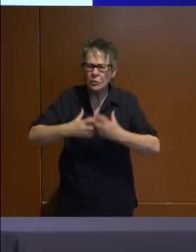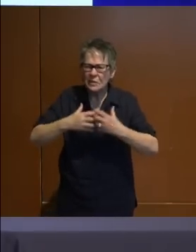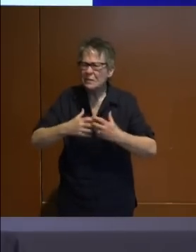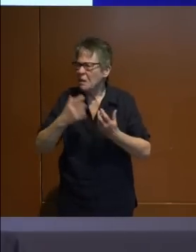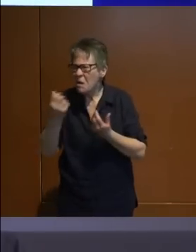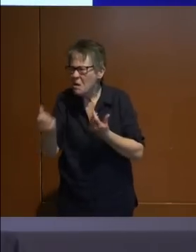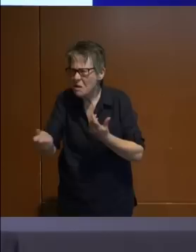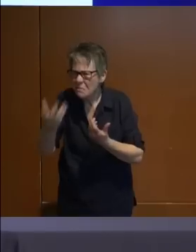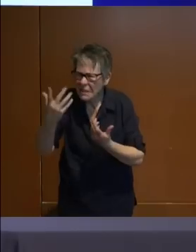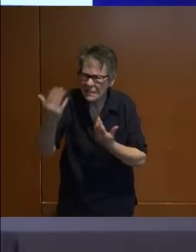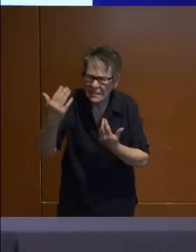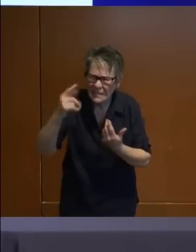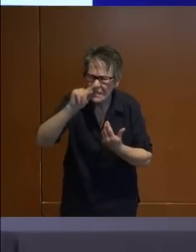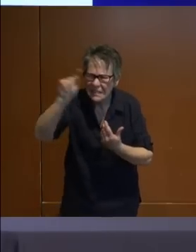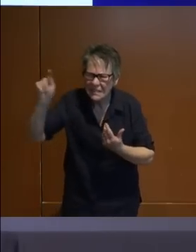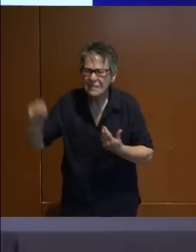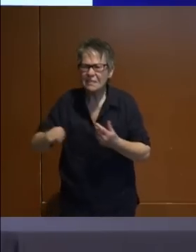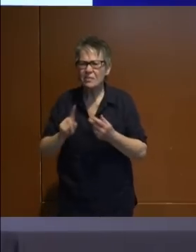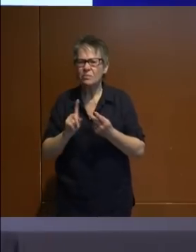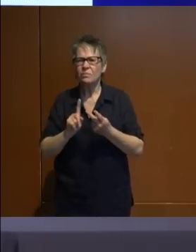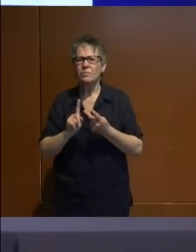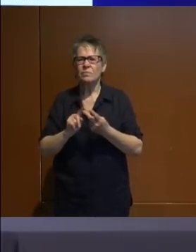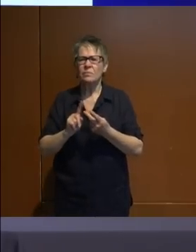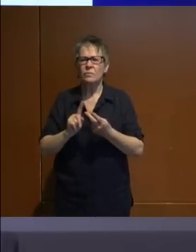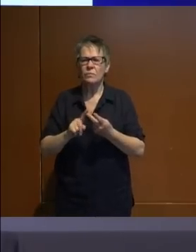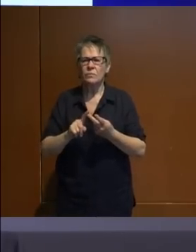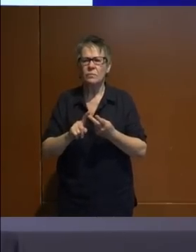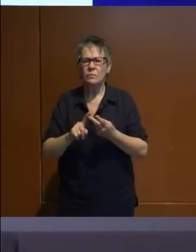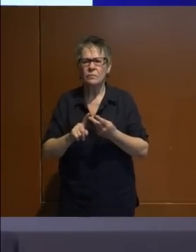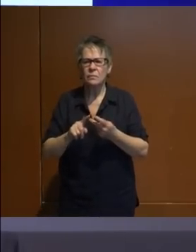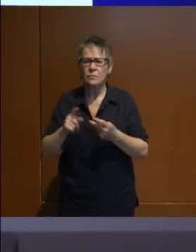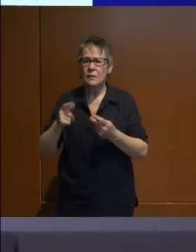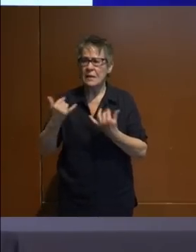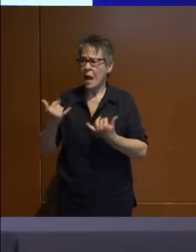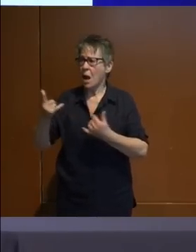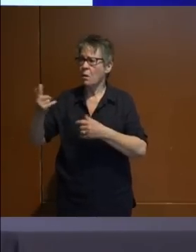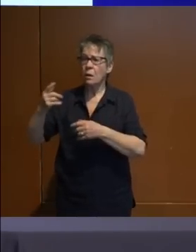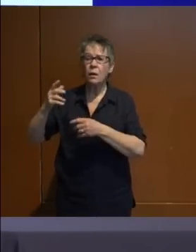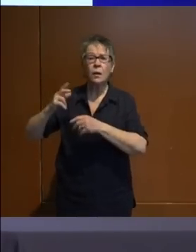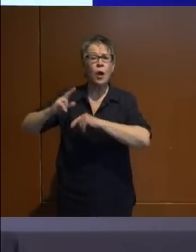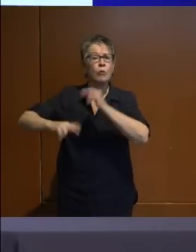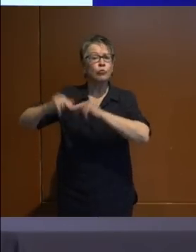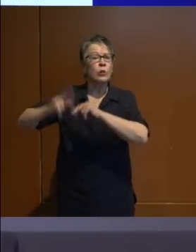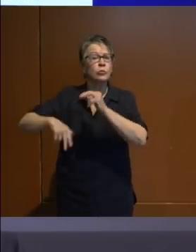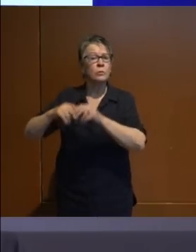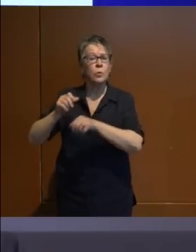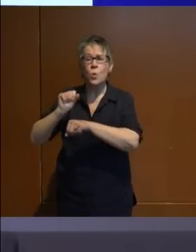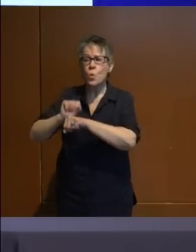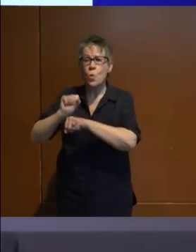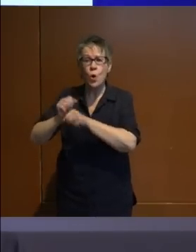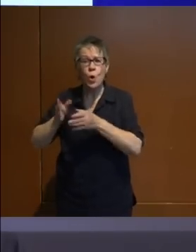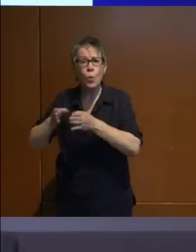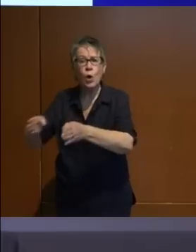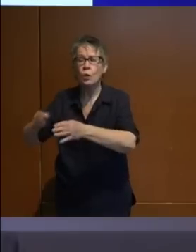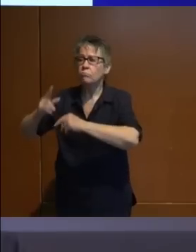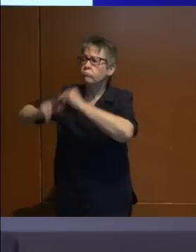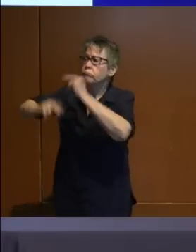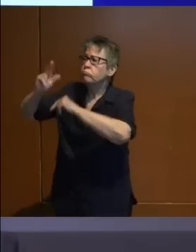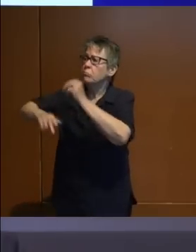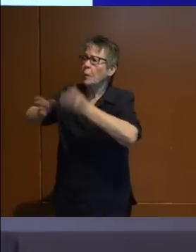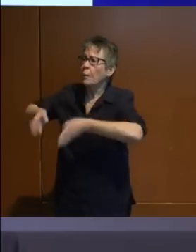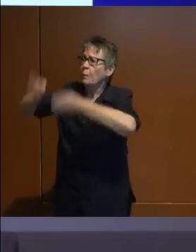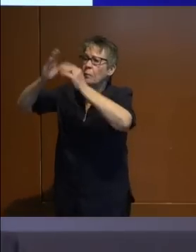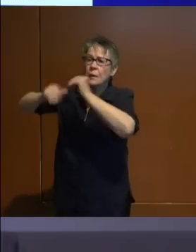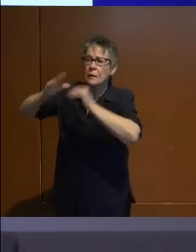using commonly one porta potty per 30, 40 guys. Is there any consideration to bringing that to a close,